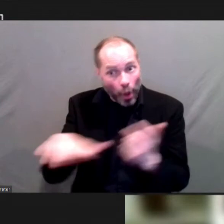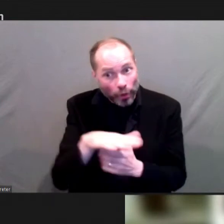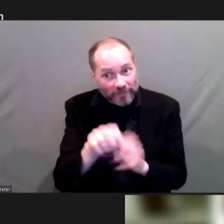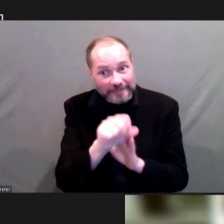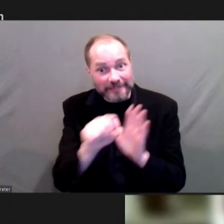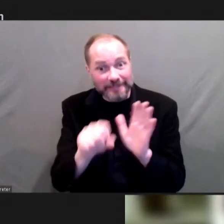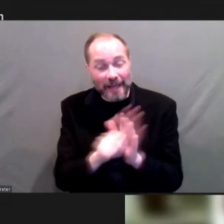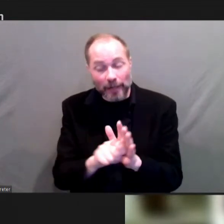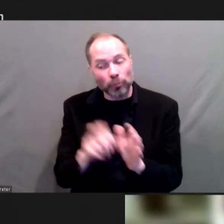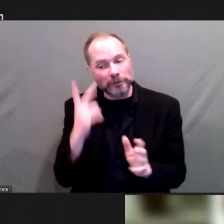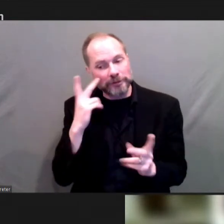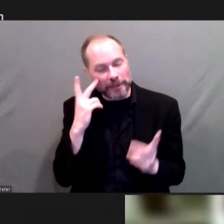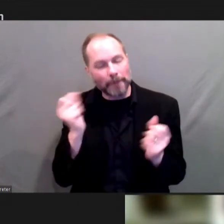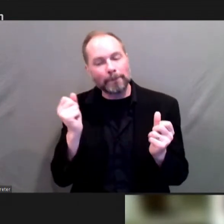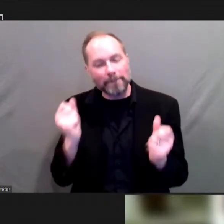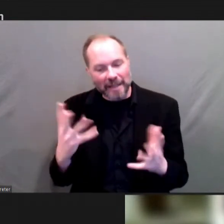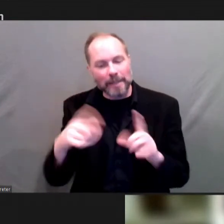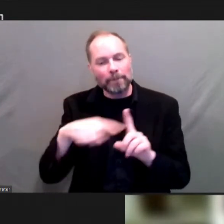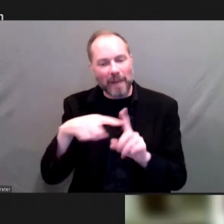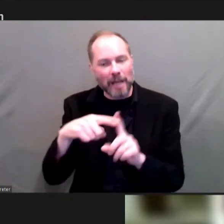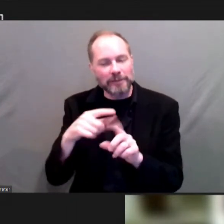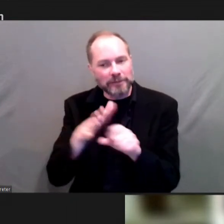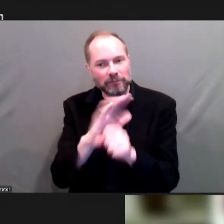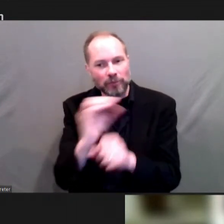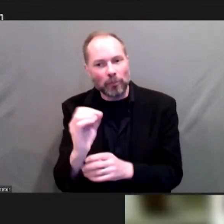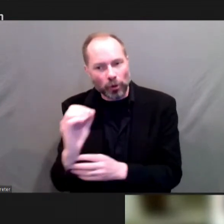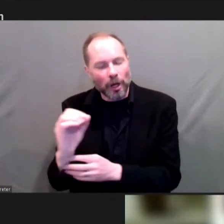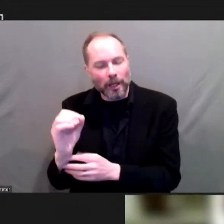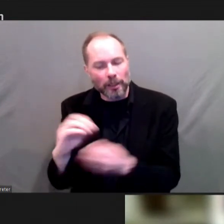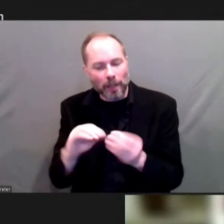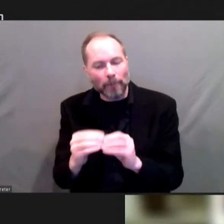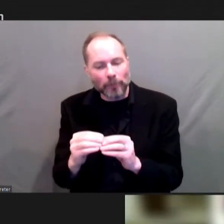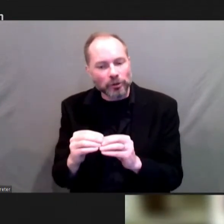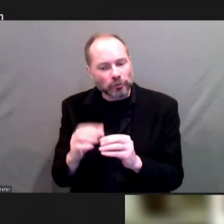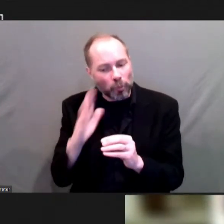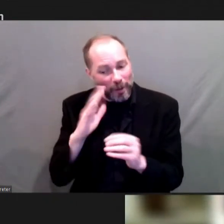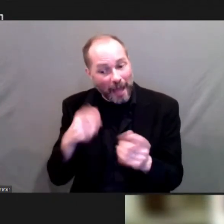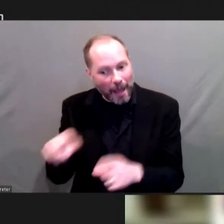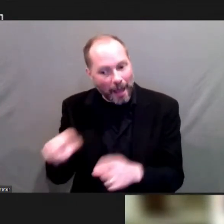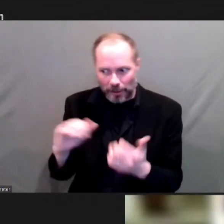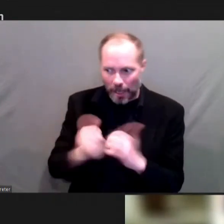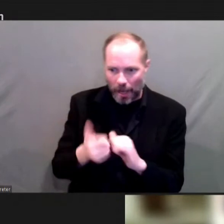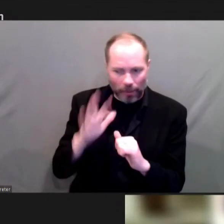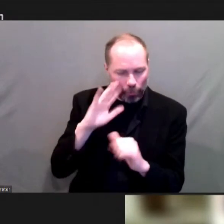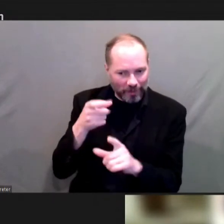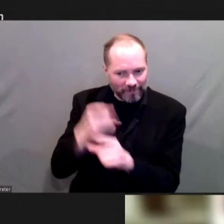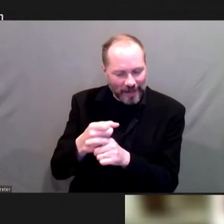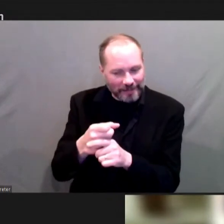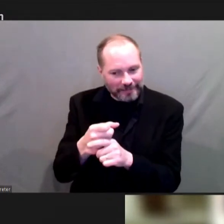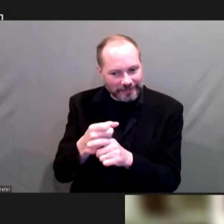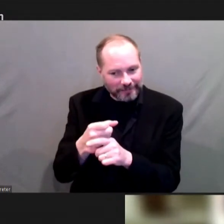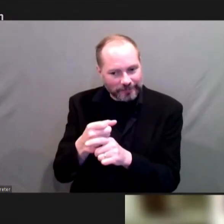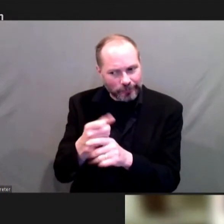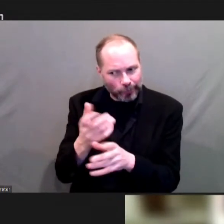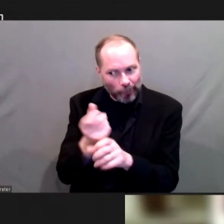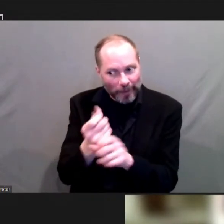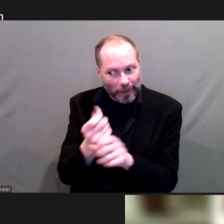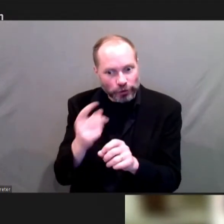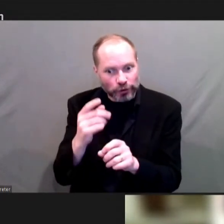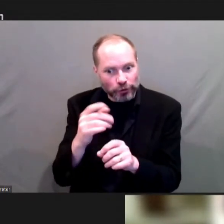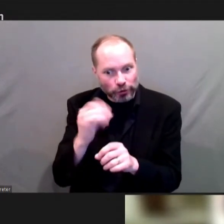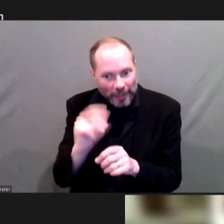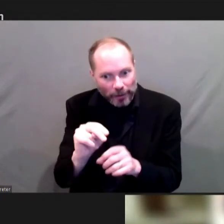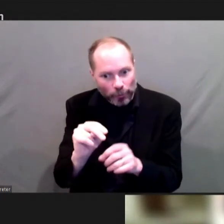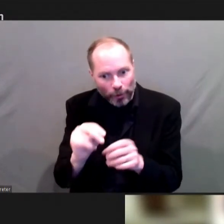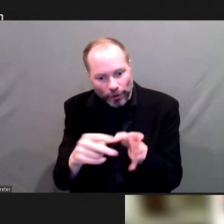We are seeing so many cases and what could come into next year, and just hundreds of people going in. I know some events are vaccinated